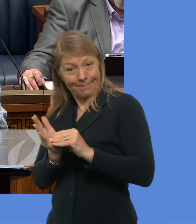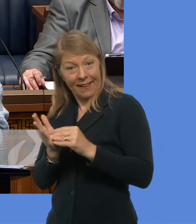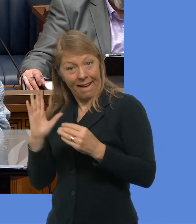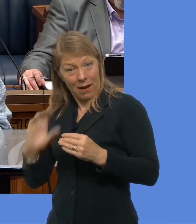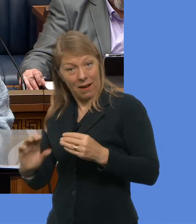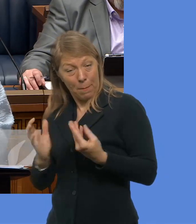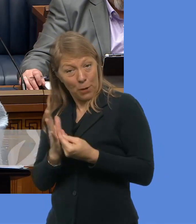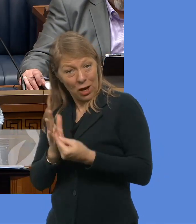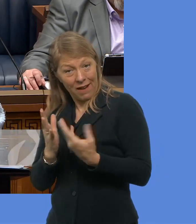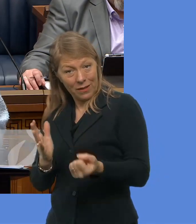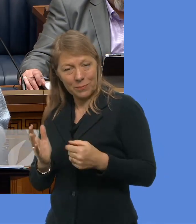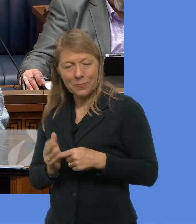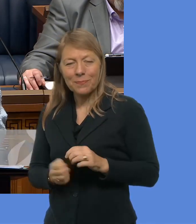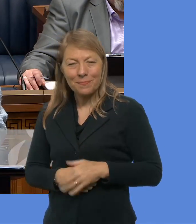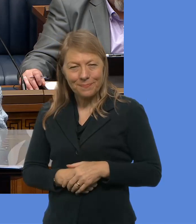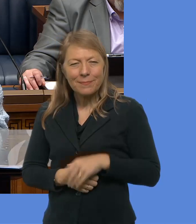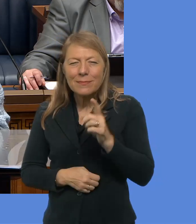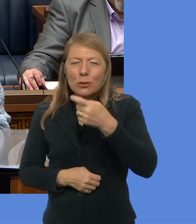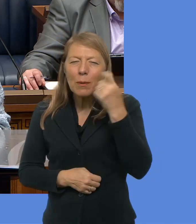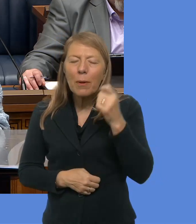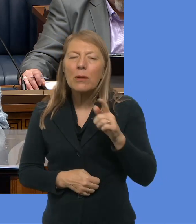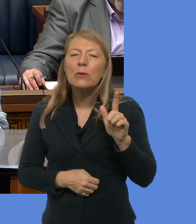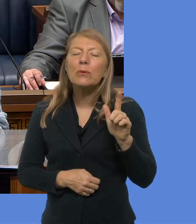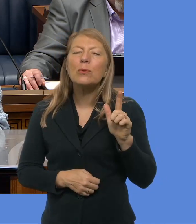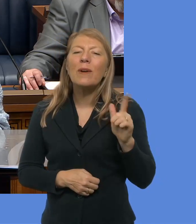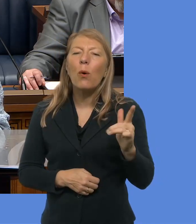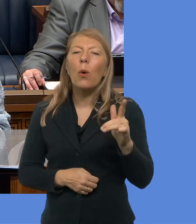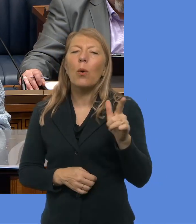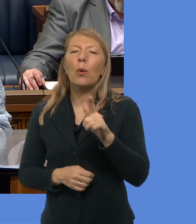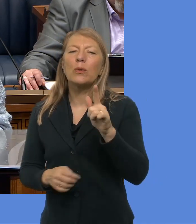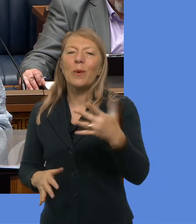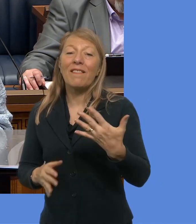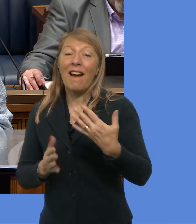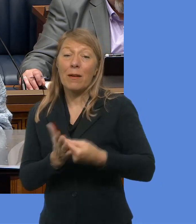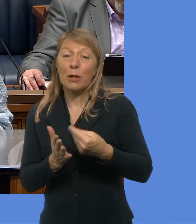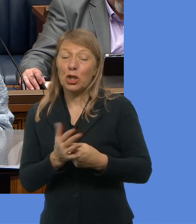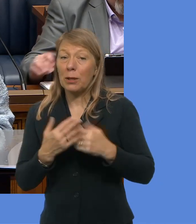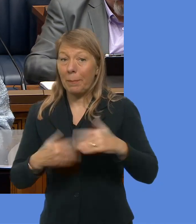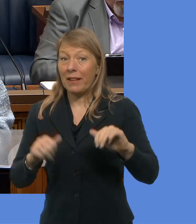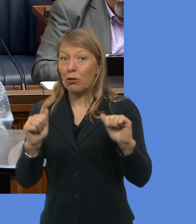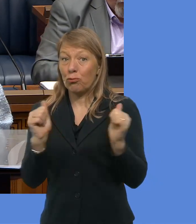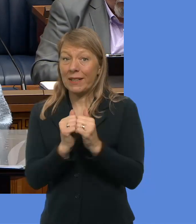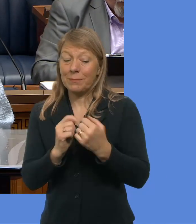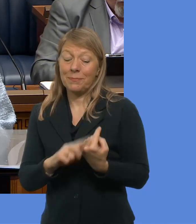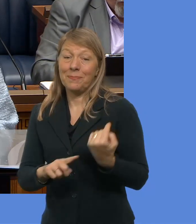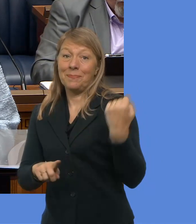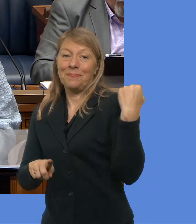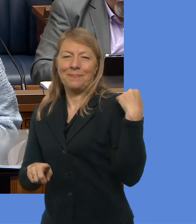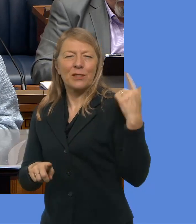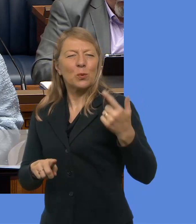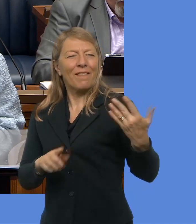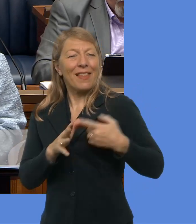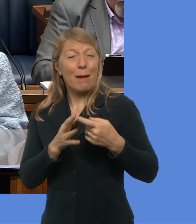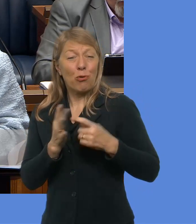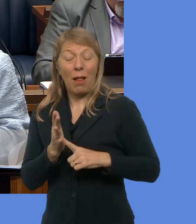the 2024-25 budget was agreed by the Executive on the 25th of April. Since devolution was restored, we have been